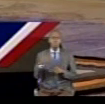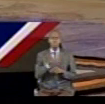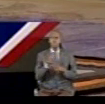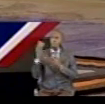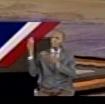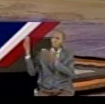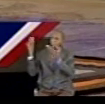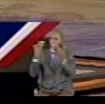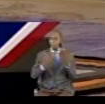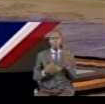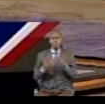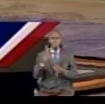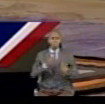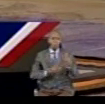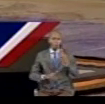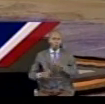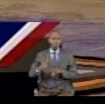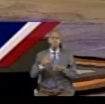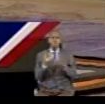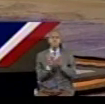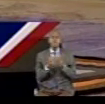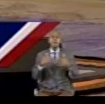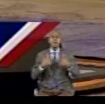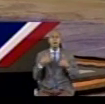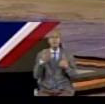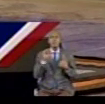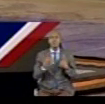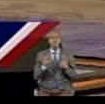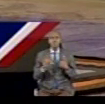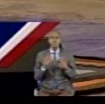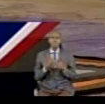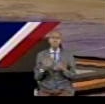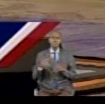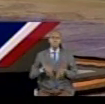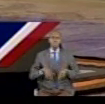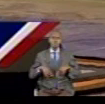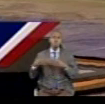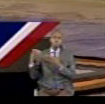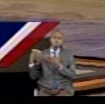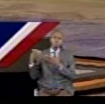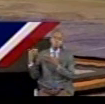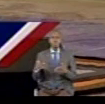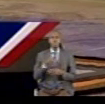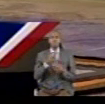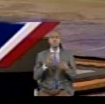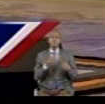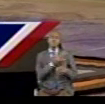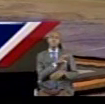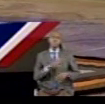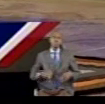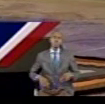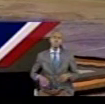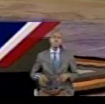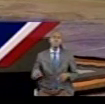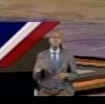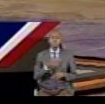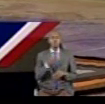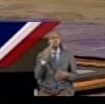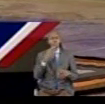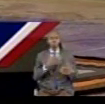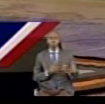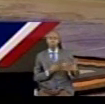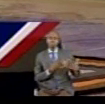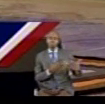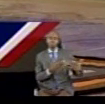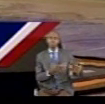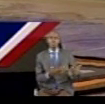people who have needs in their lives, bringing them to Christ. They were compassionate.